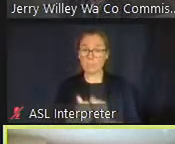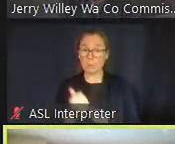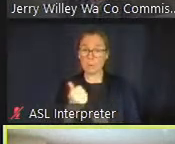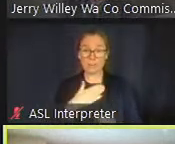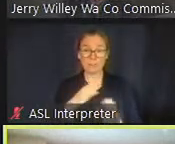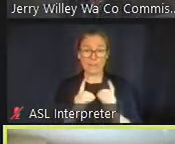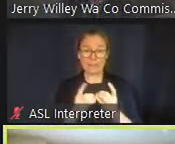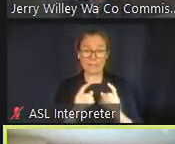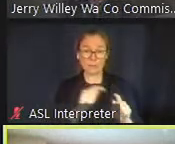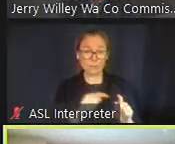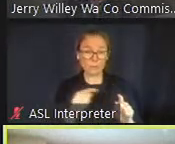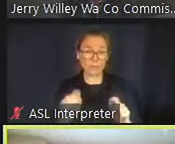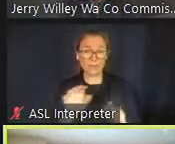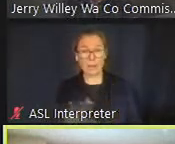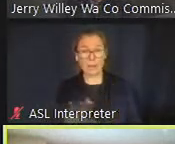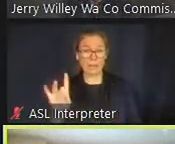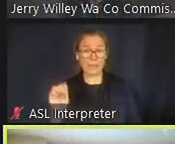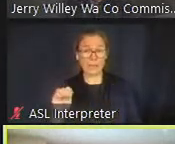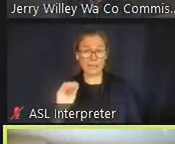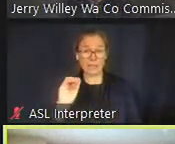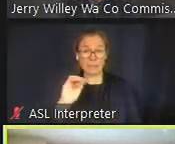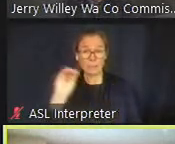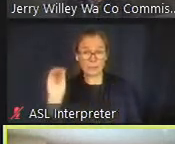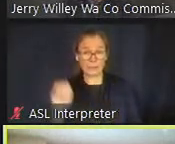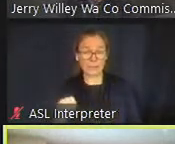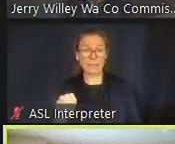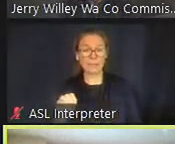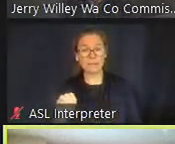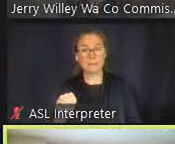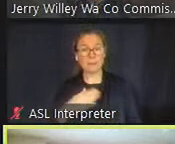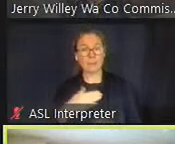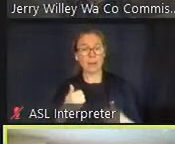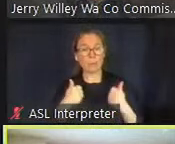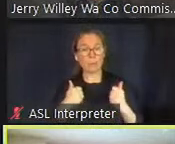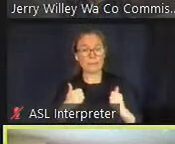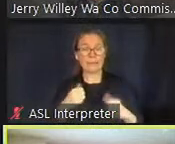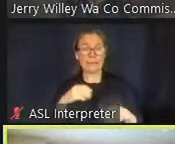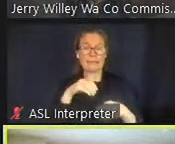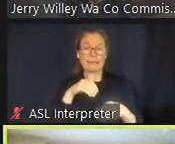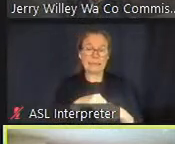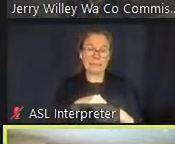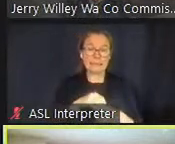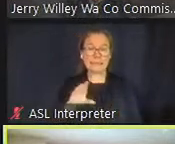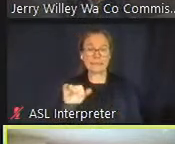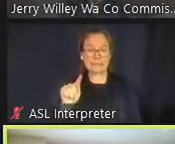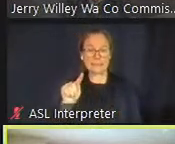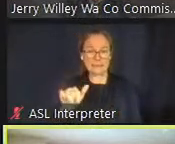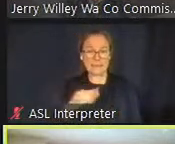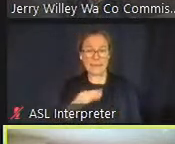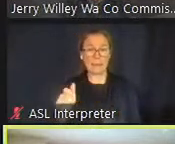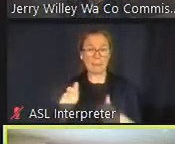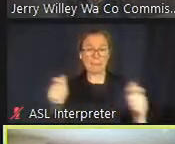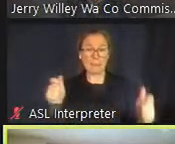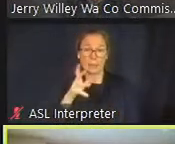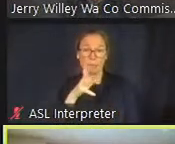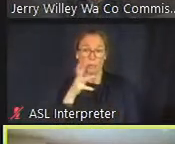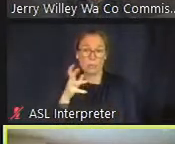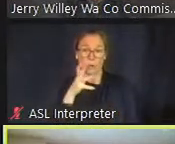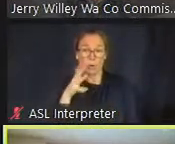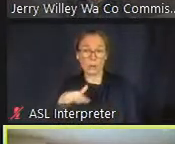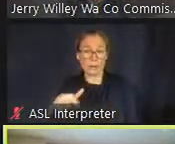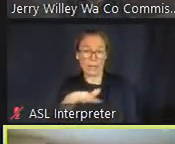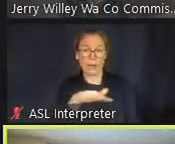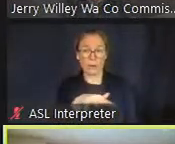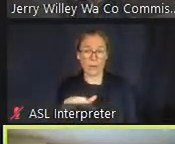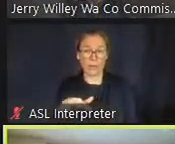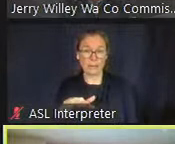in cities. About 80% of the folks are in cities. And then I have a large rural area, not compared